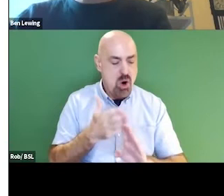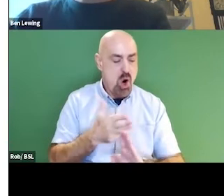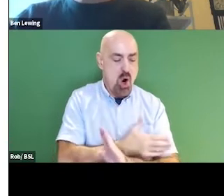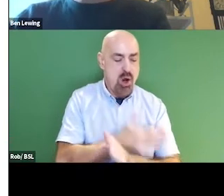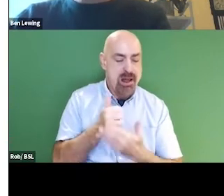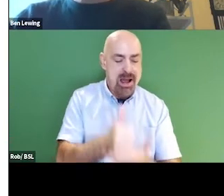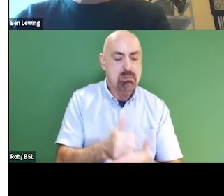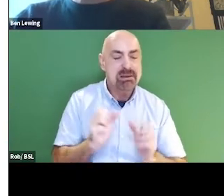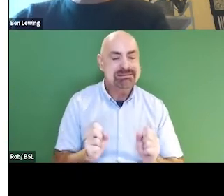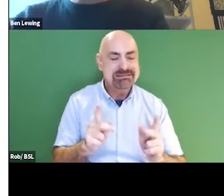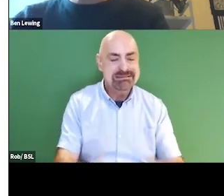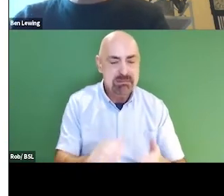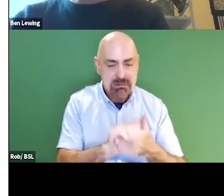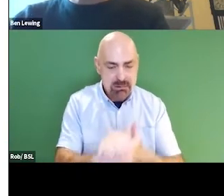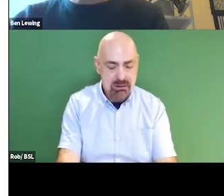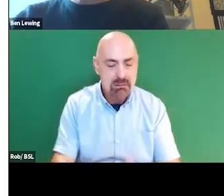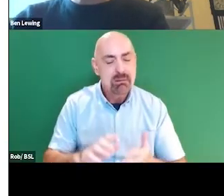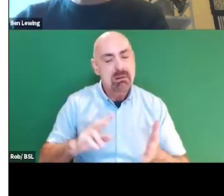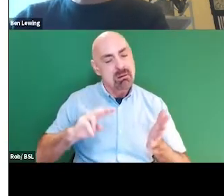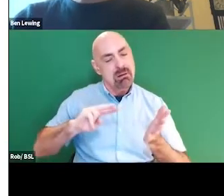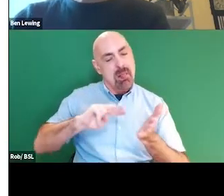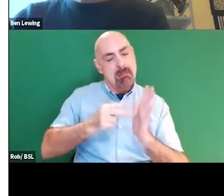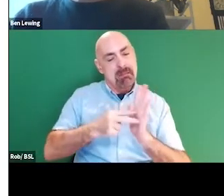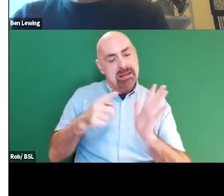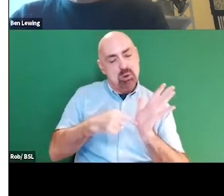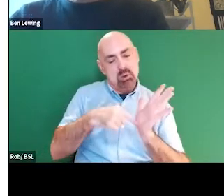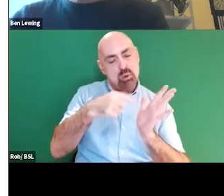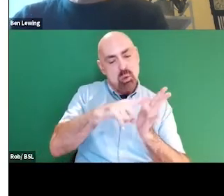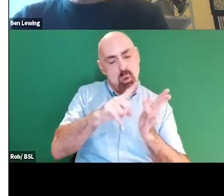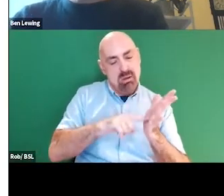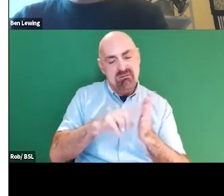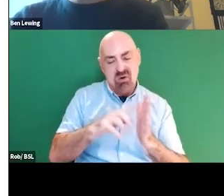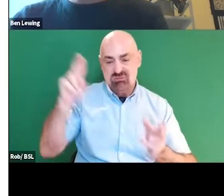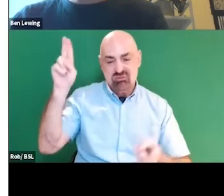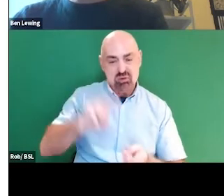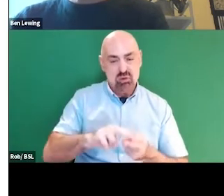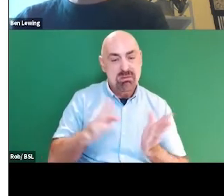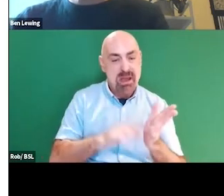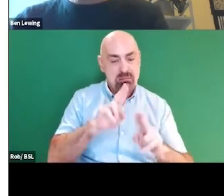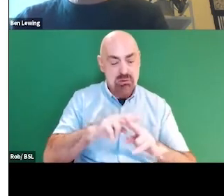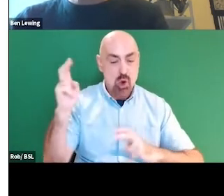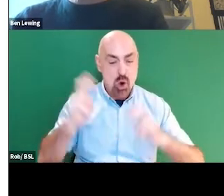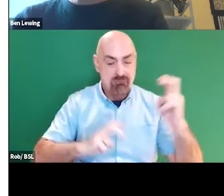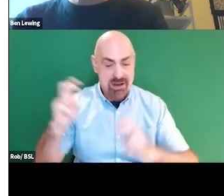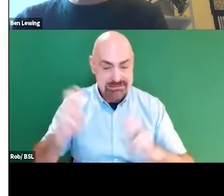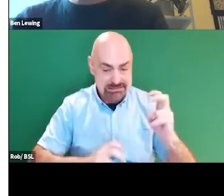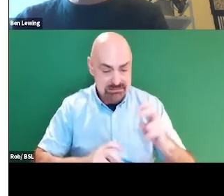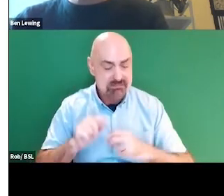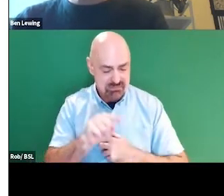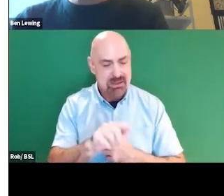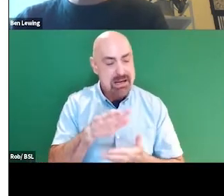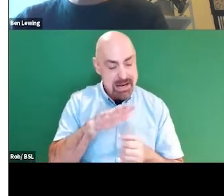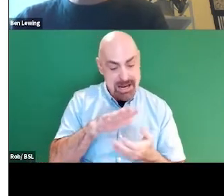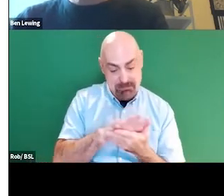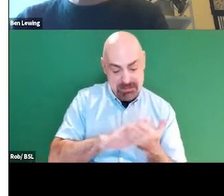Guide and the Planning Tool for Reducing Parental Conflict. These are examples of local analysis which tells you about how well the